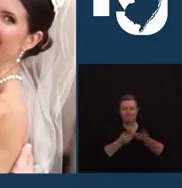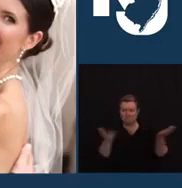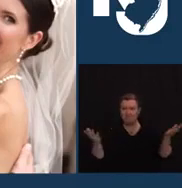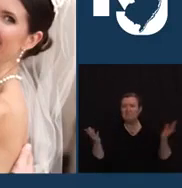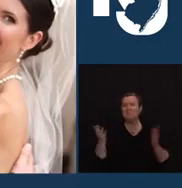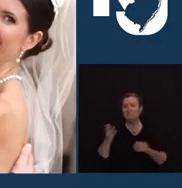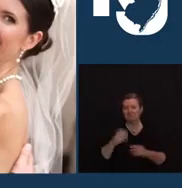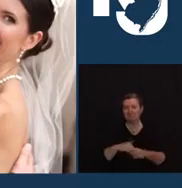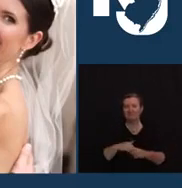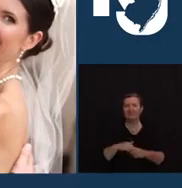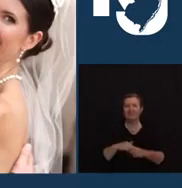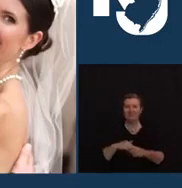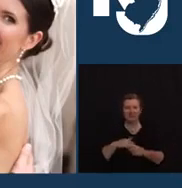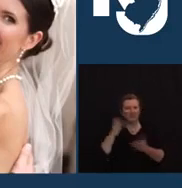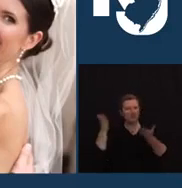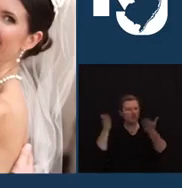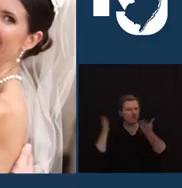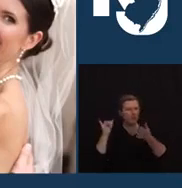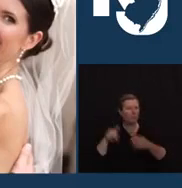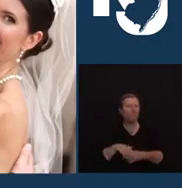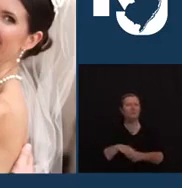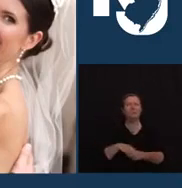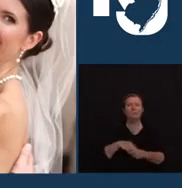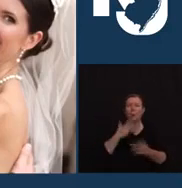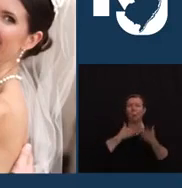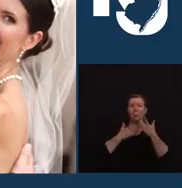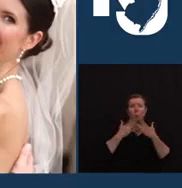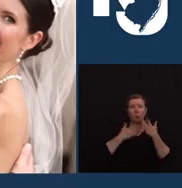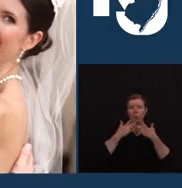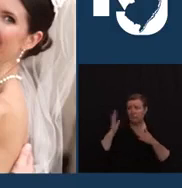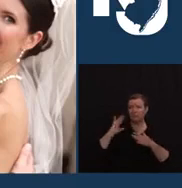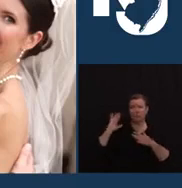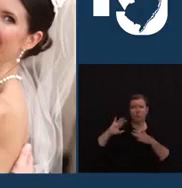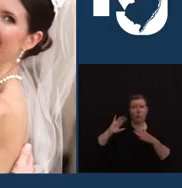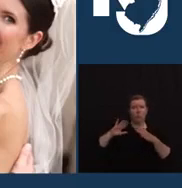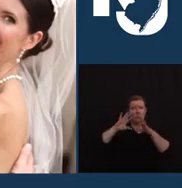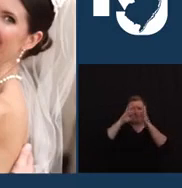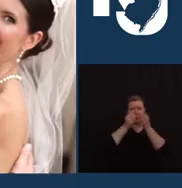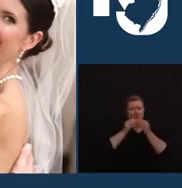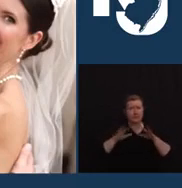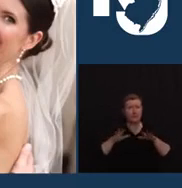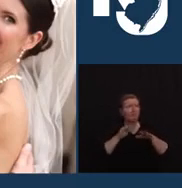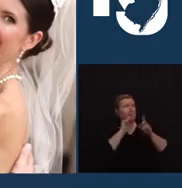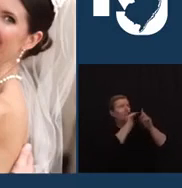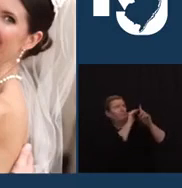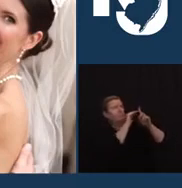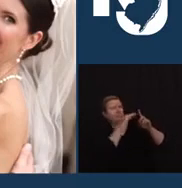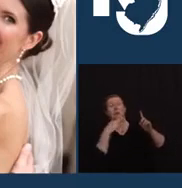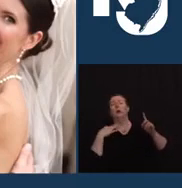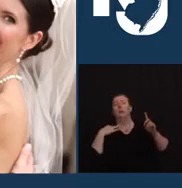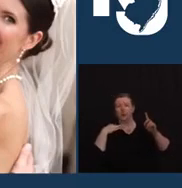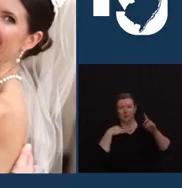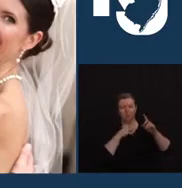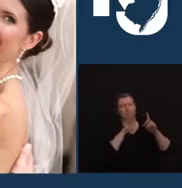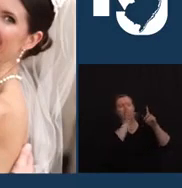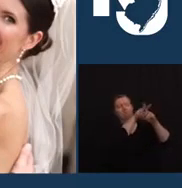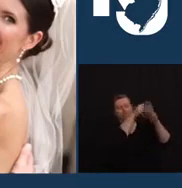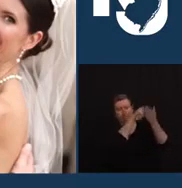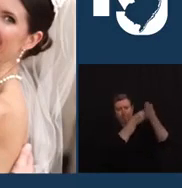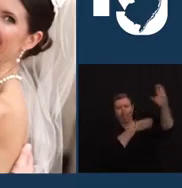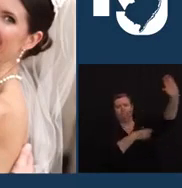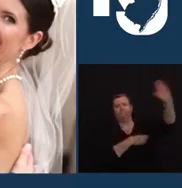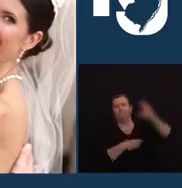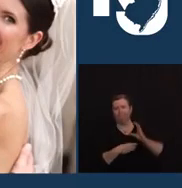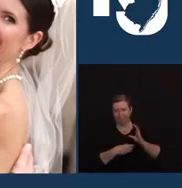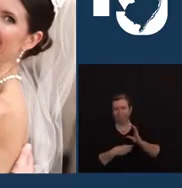G's afloat during the darkest days of the pandemic, they turned to the EDA for help. With 3 grants in hand, Nick and Courtney have